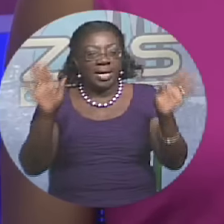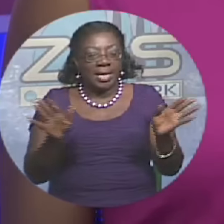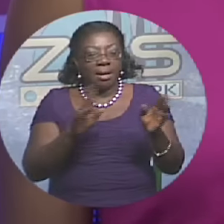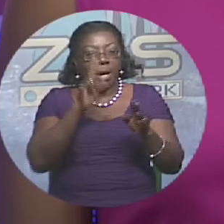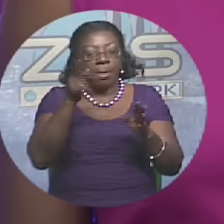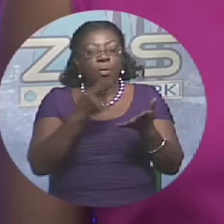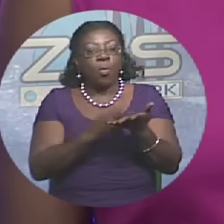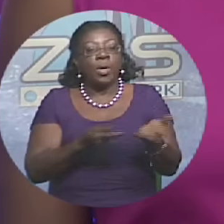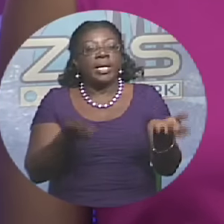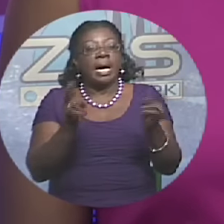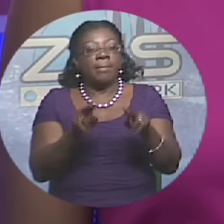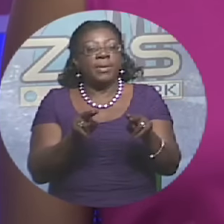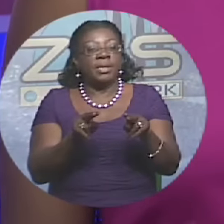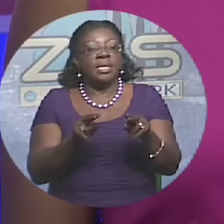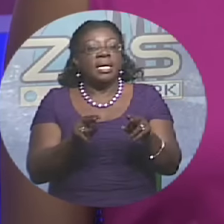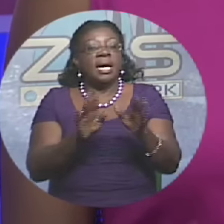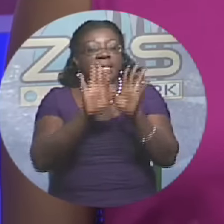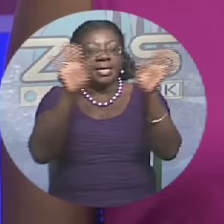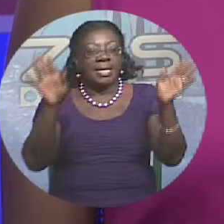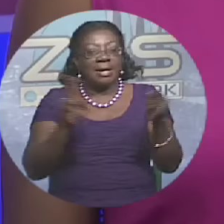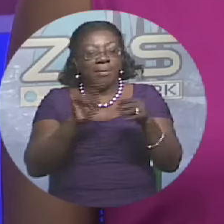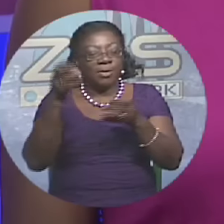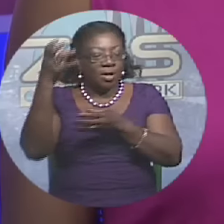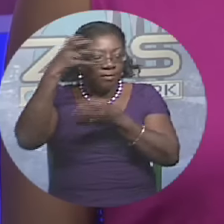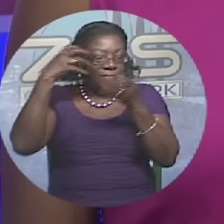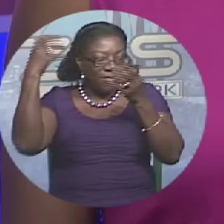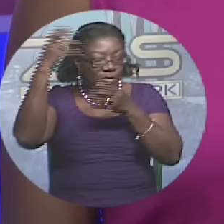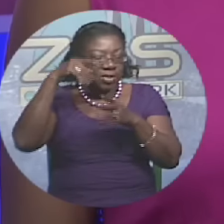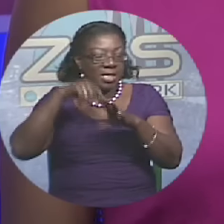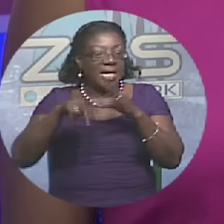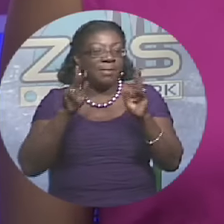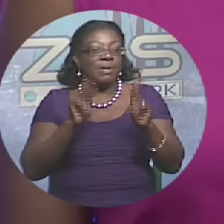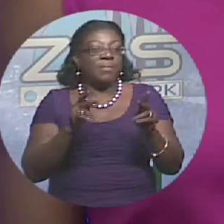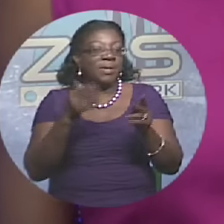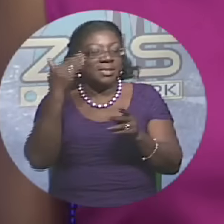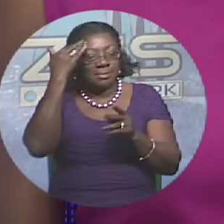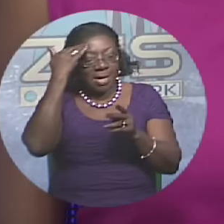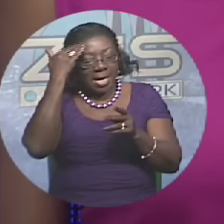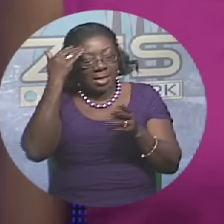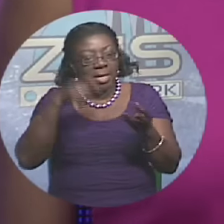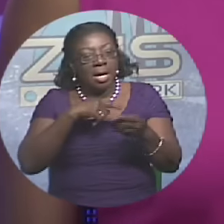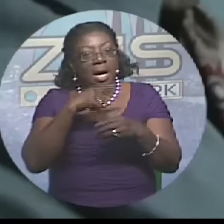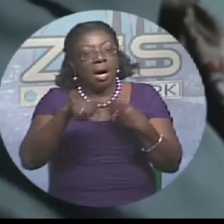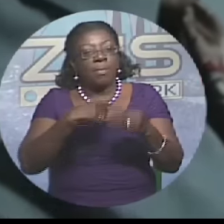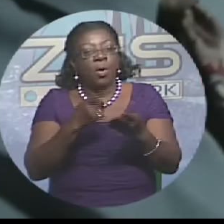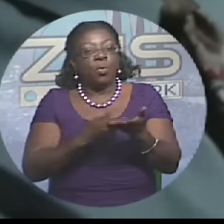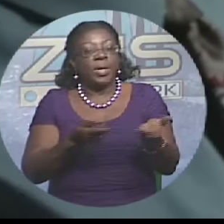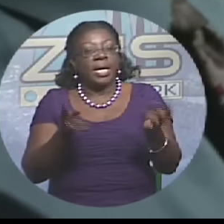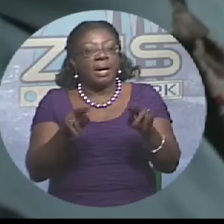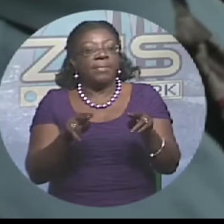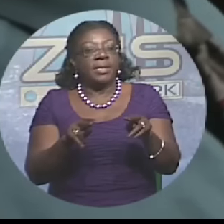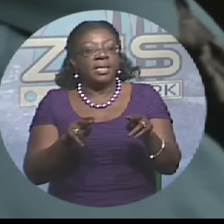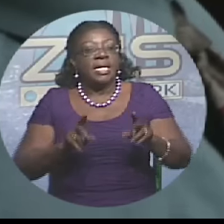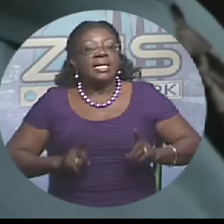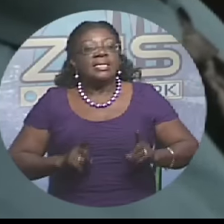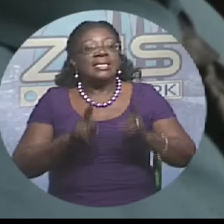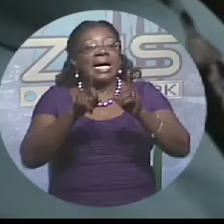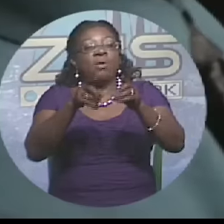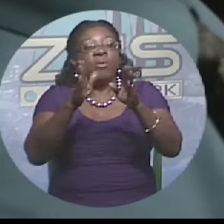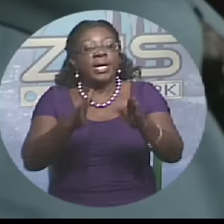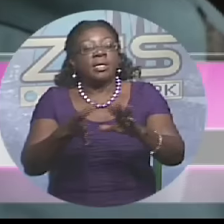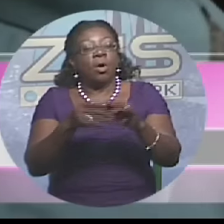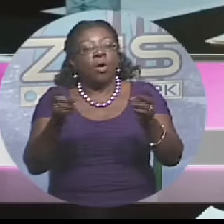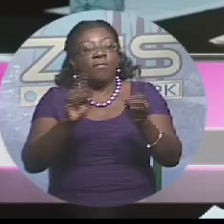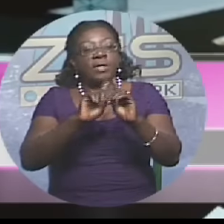distinctions. Cleopatra Murphy has more on why he felt clarification is necessary. Director of the Department of Meteorology,